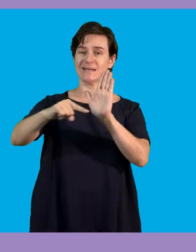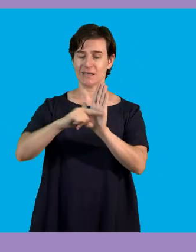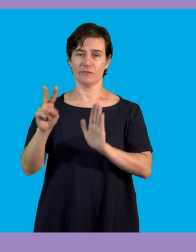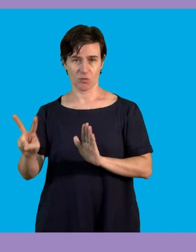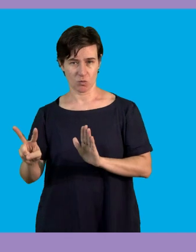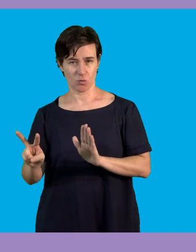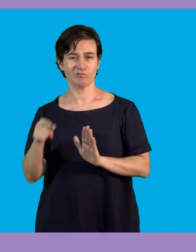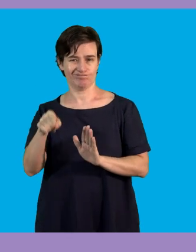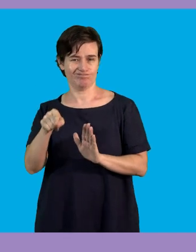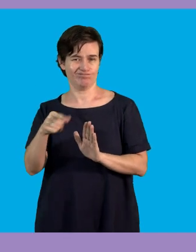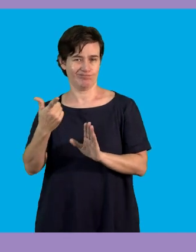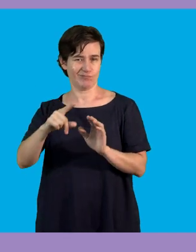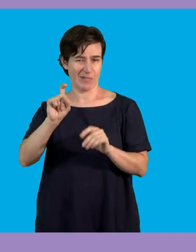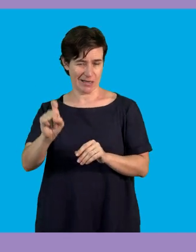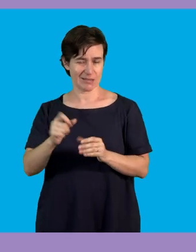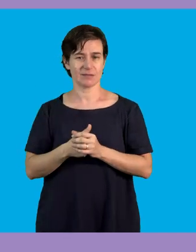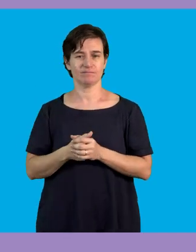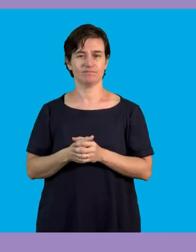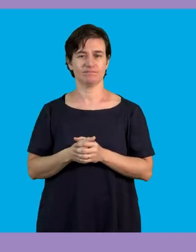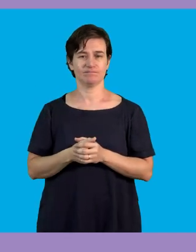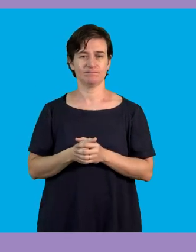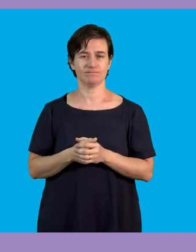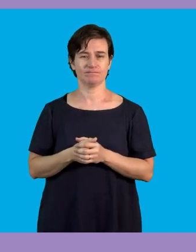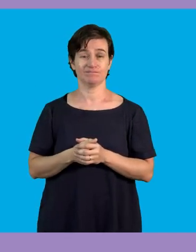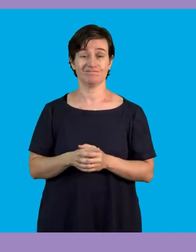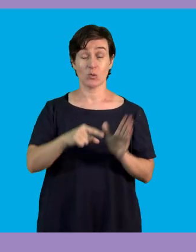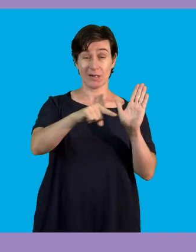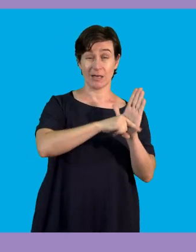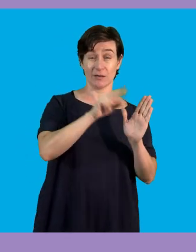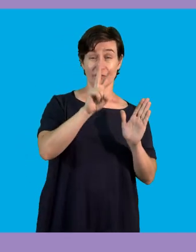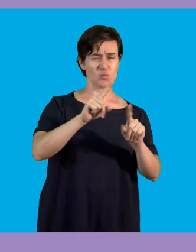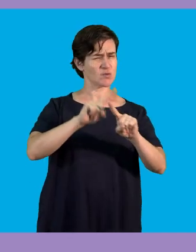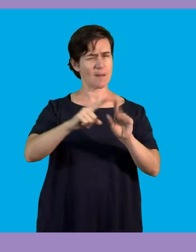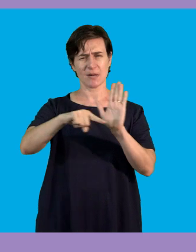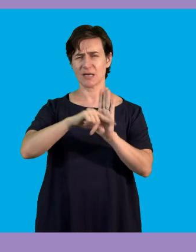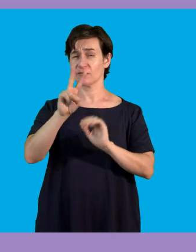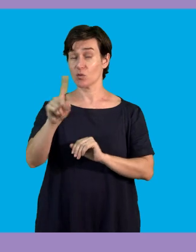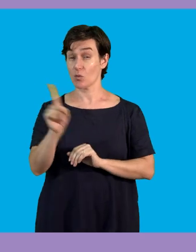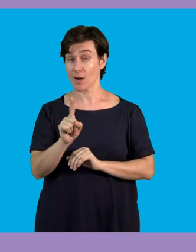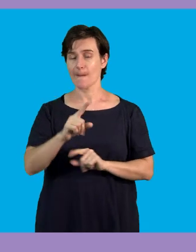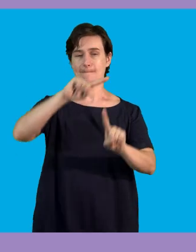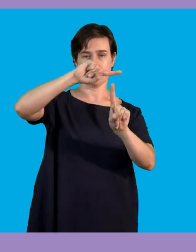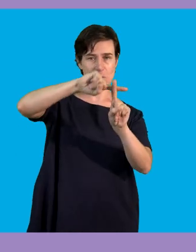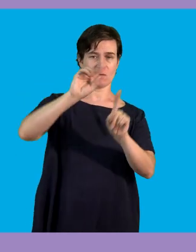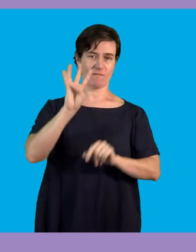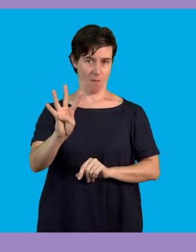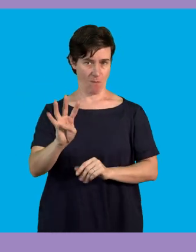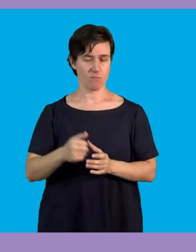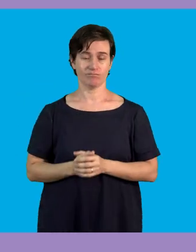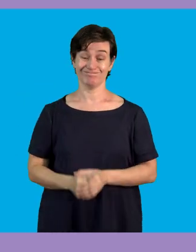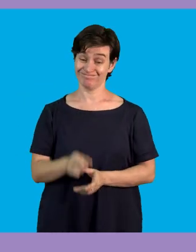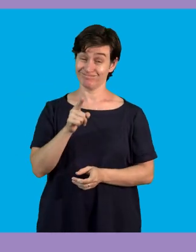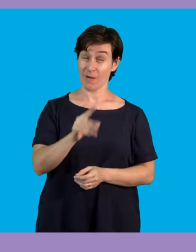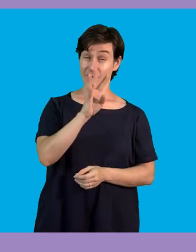the x. Then negative 2 and multiplied by negative 2 would give us positive 4, and